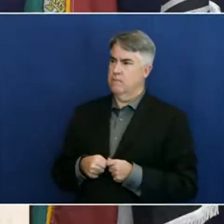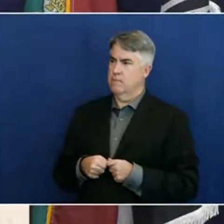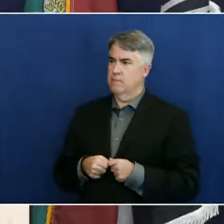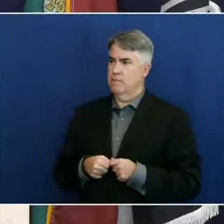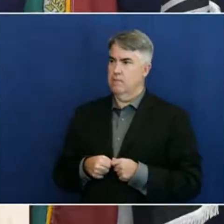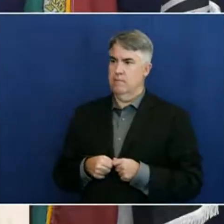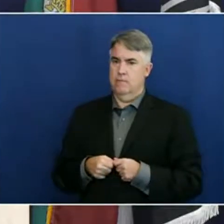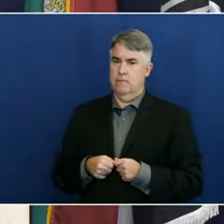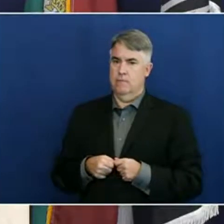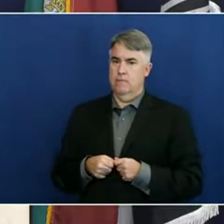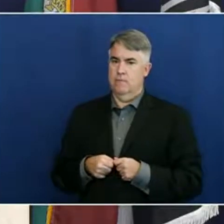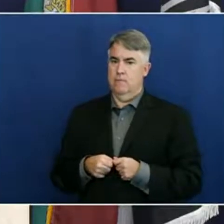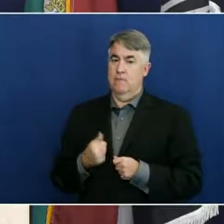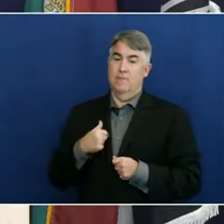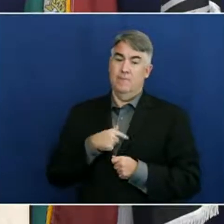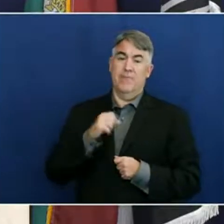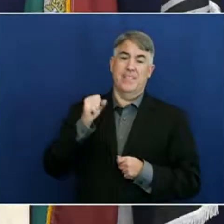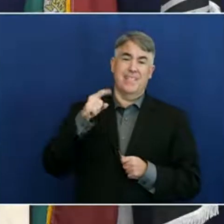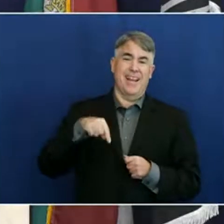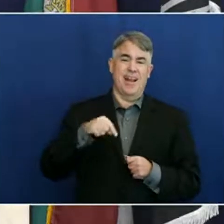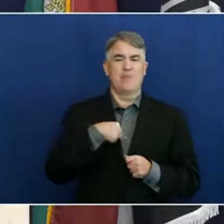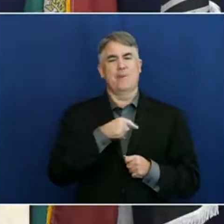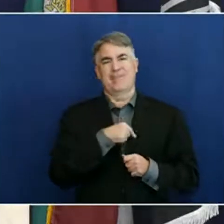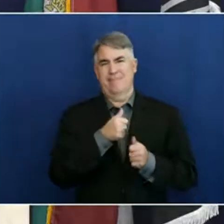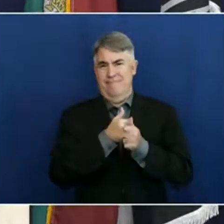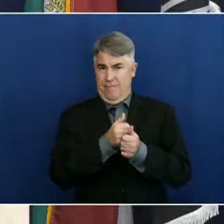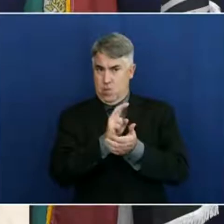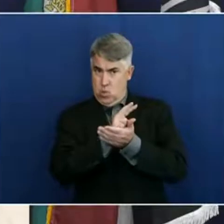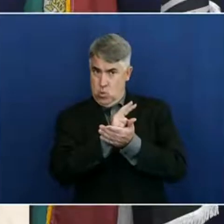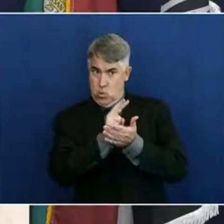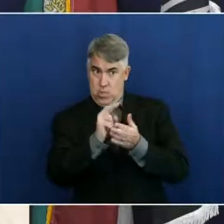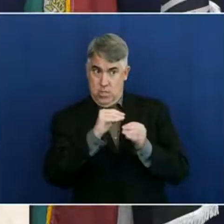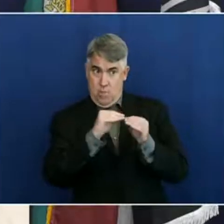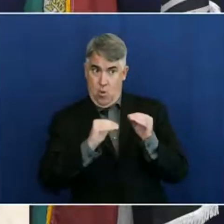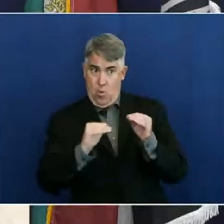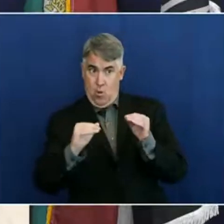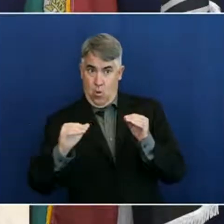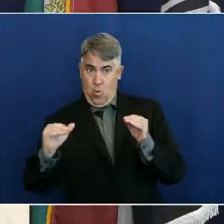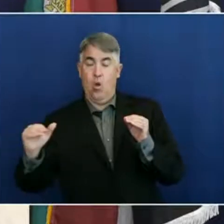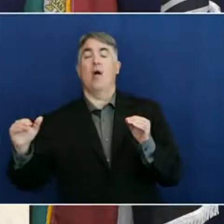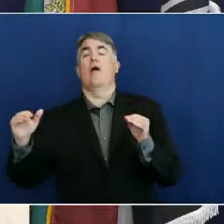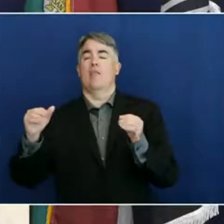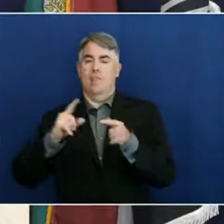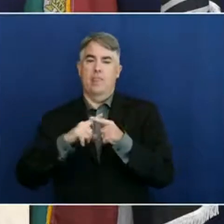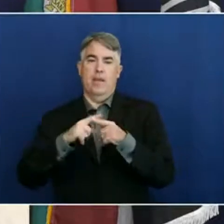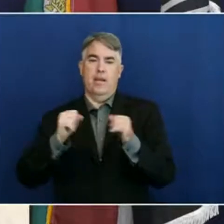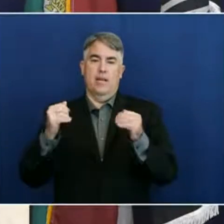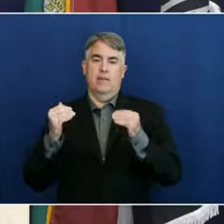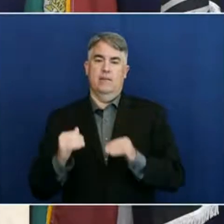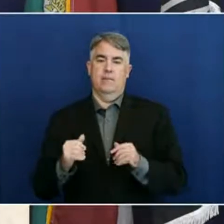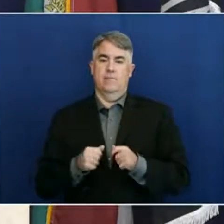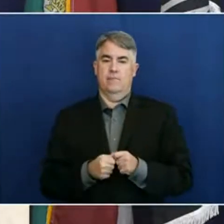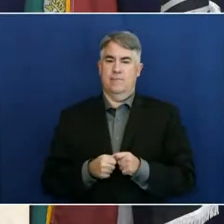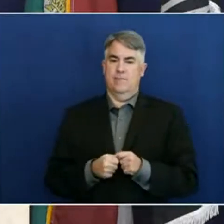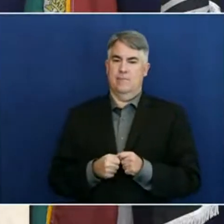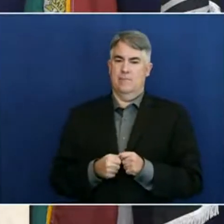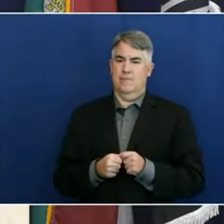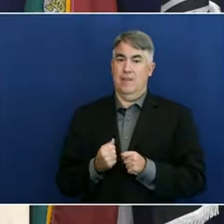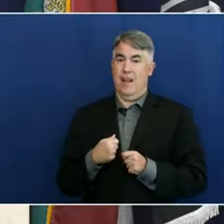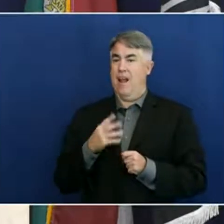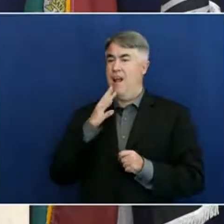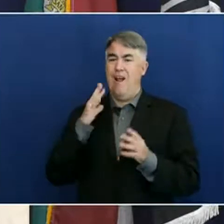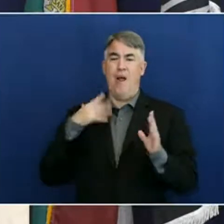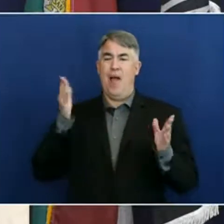have 2 consecutive weeks in the yellow tier. I'm not overly optimistic that will happen before we get to June